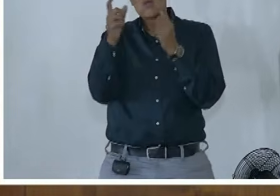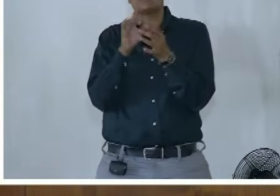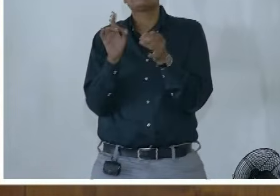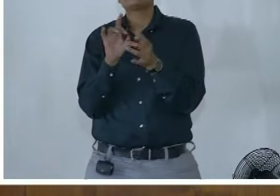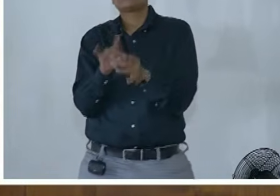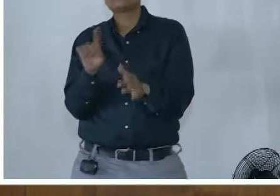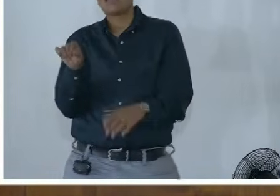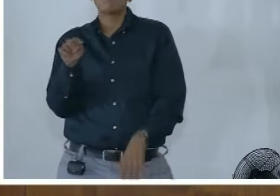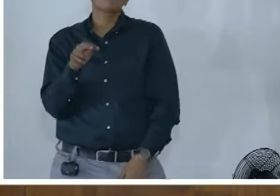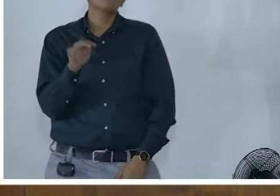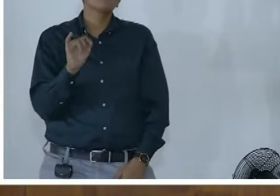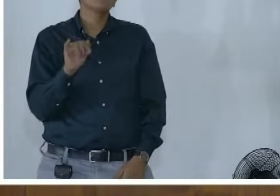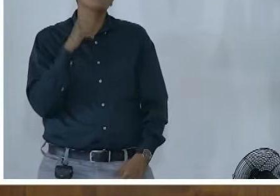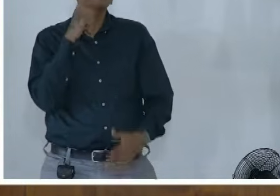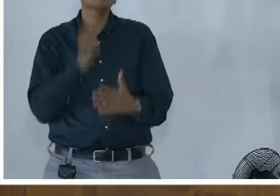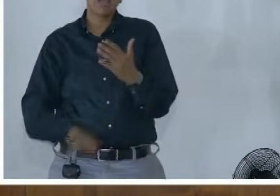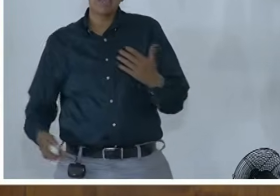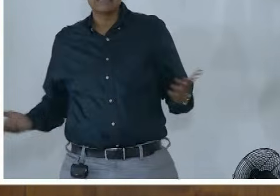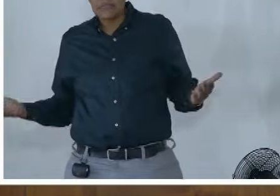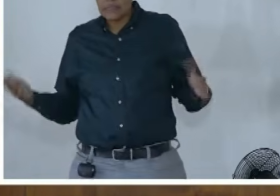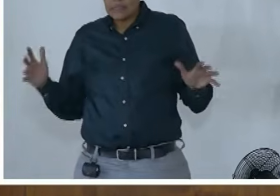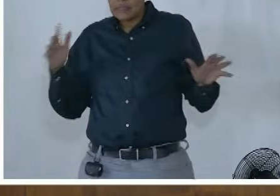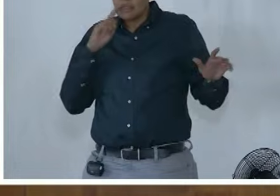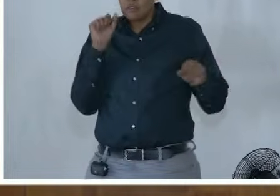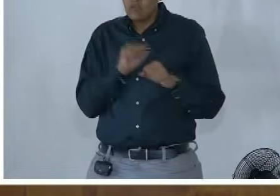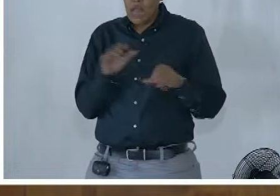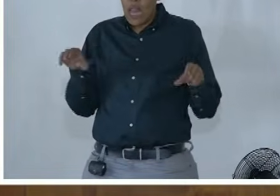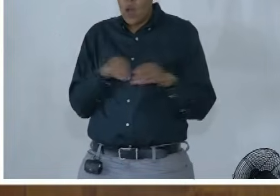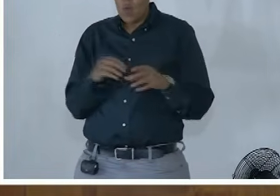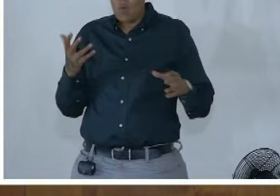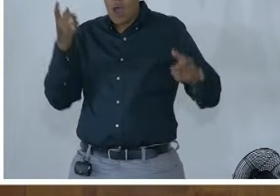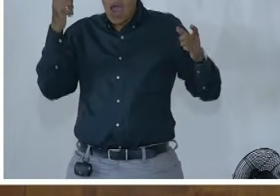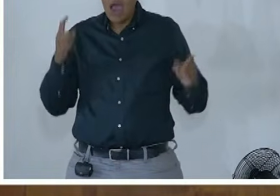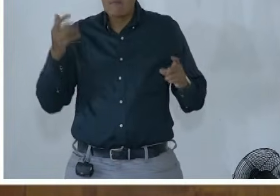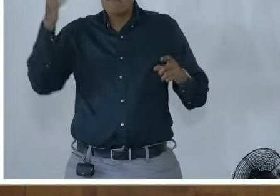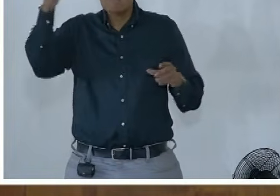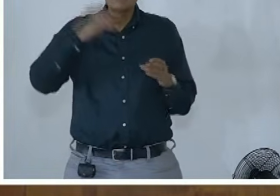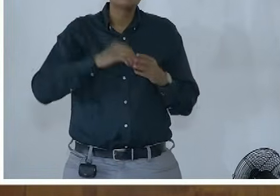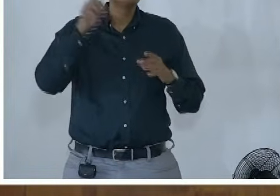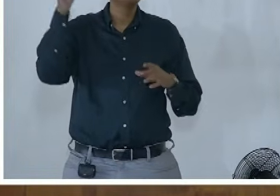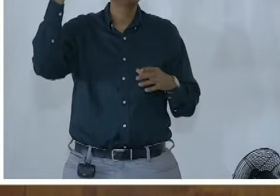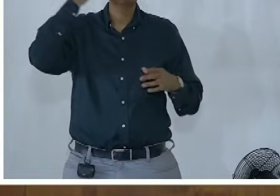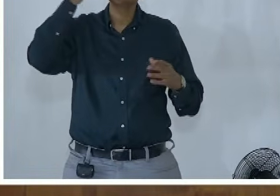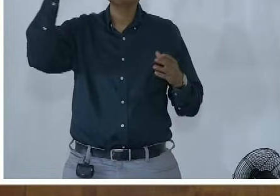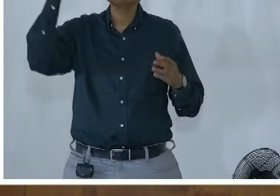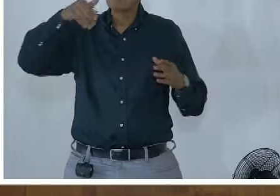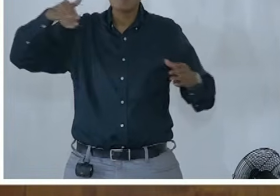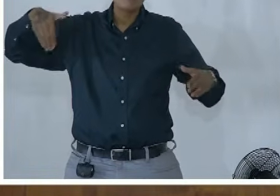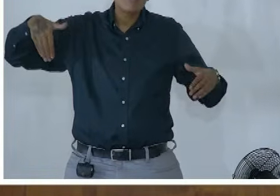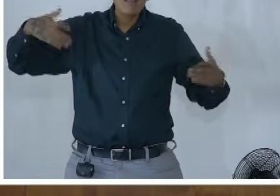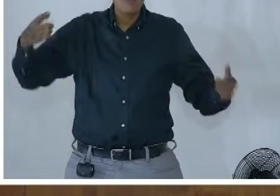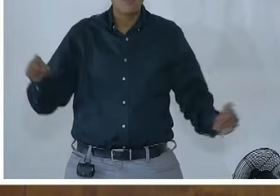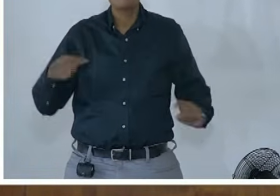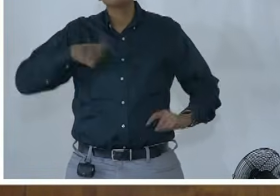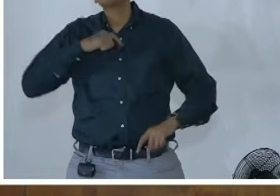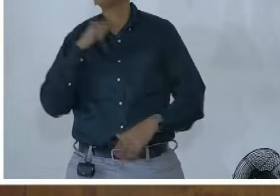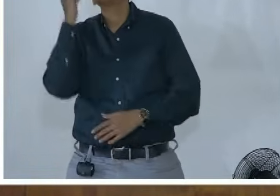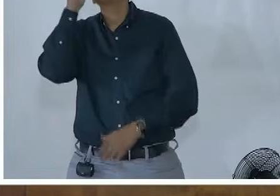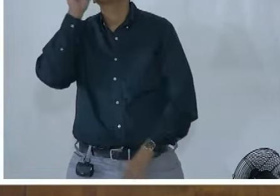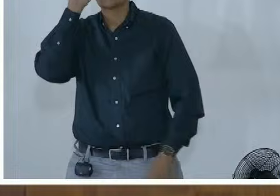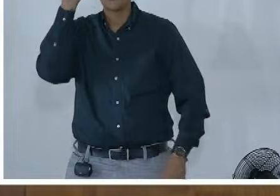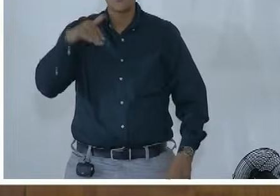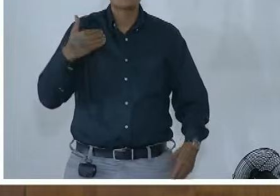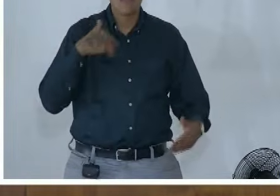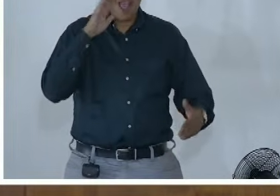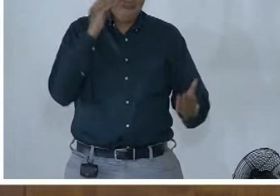stated as being a fine. It doesn't include what should happen in default of payment. And we do understand that not everybody will